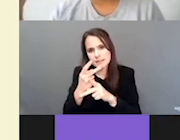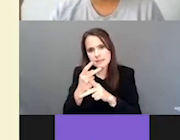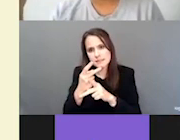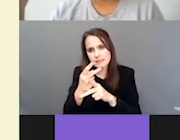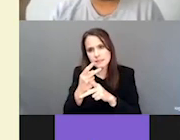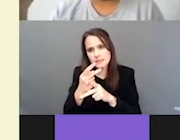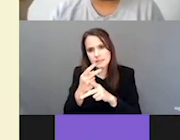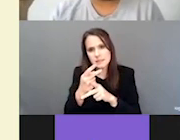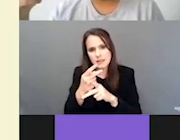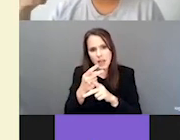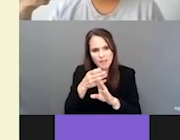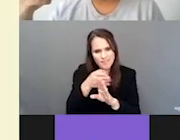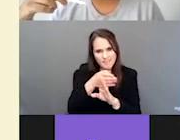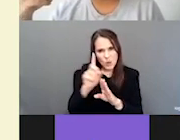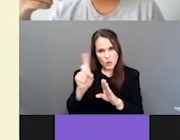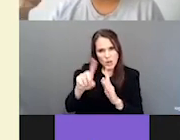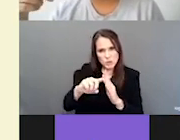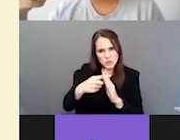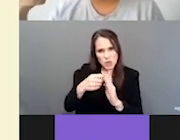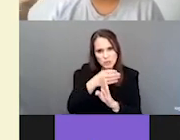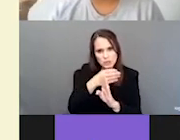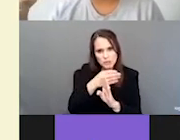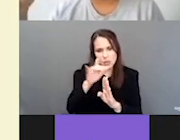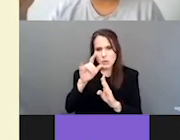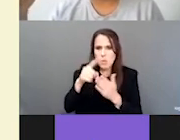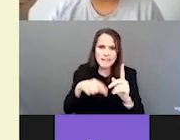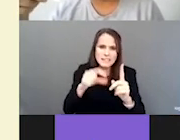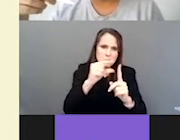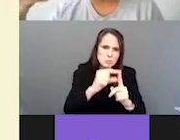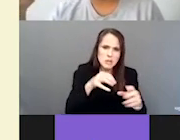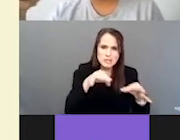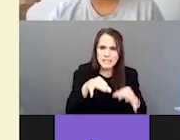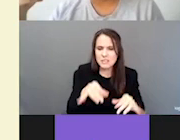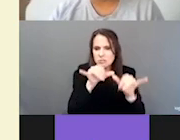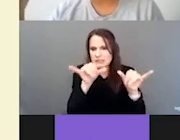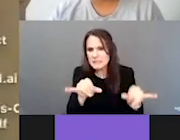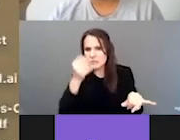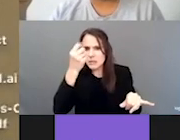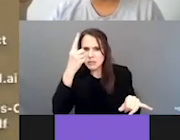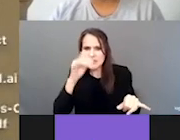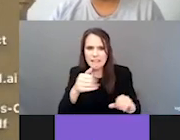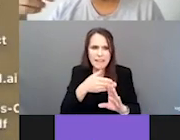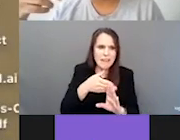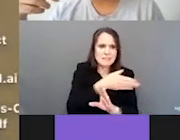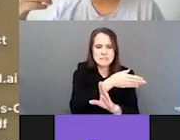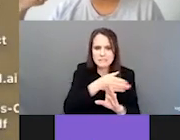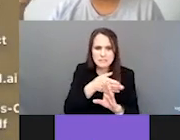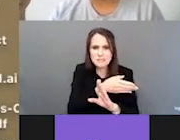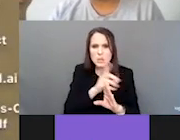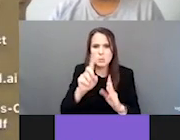are proceeding from. So what definitional and conceptual, what we would call ontological grounds